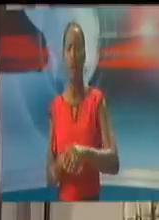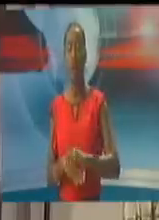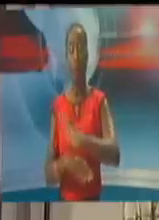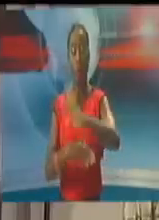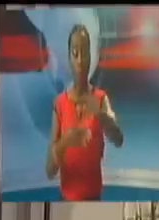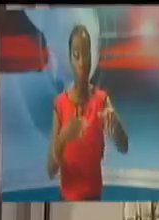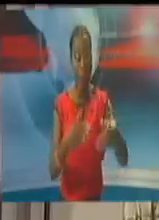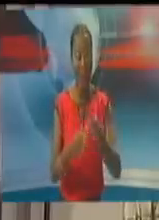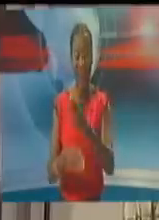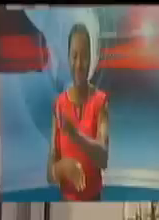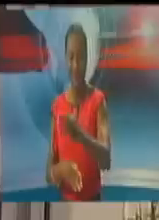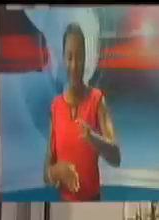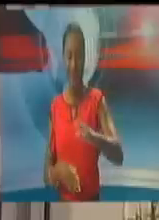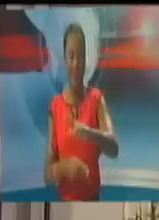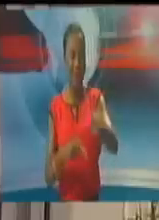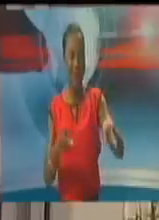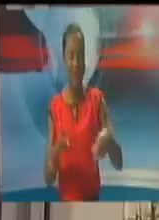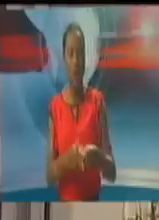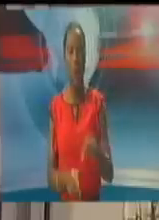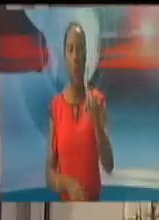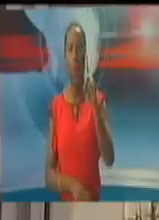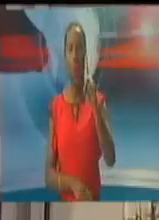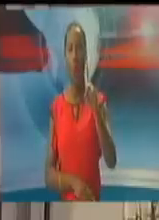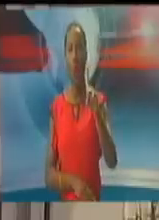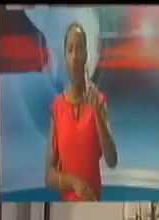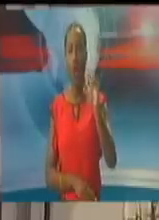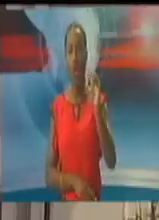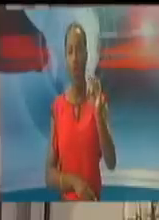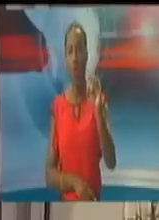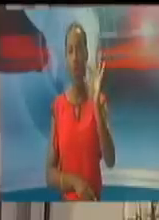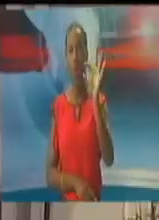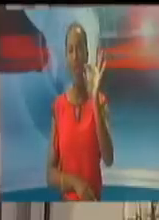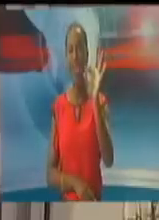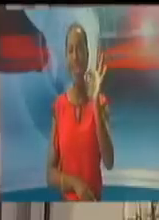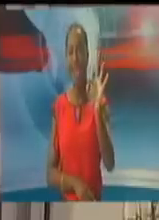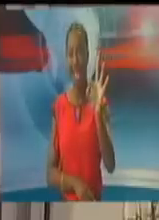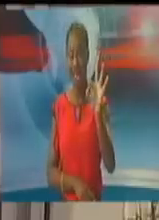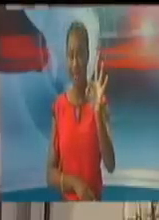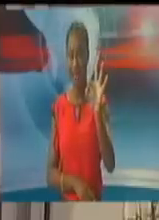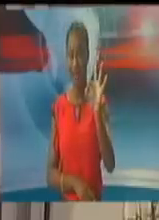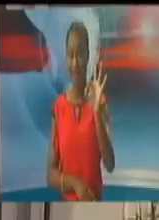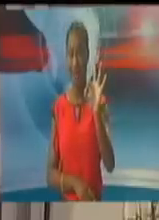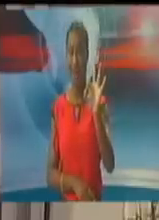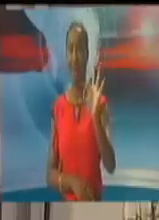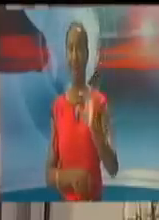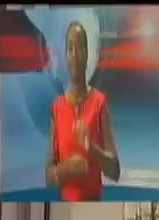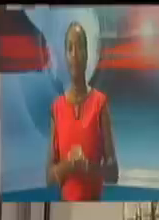convalescents, we have 109 persons throughout that parallel healthcare system,